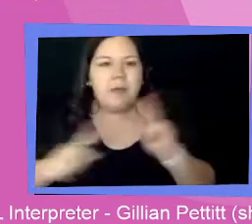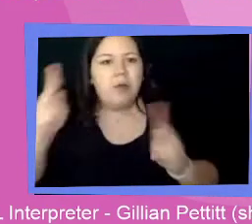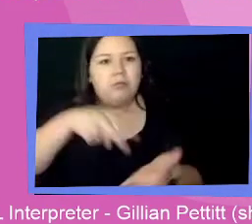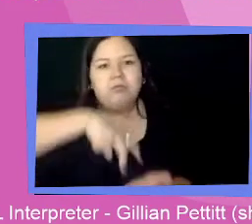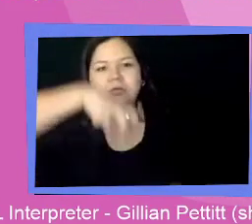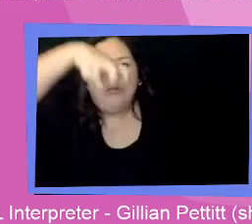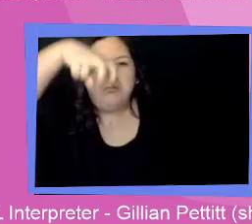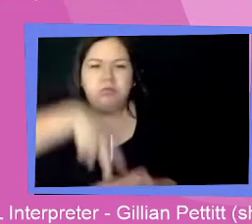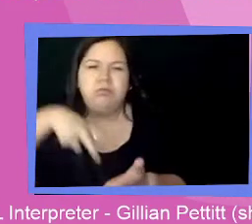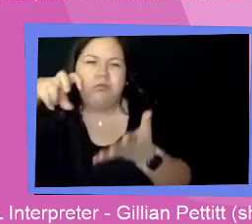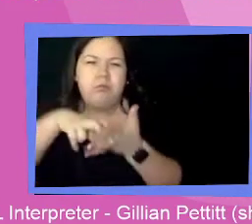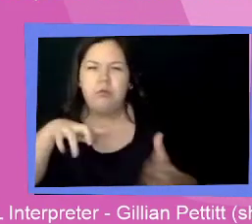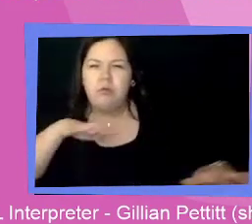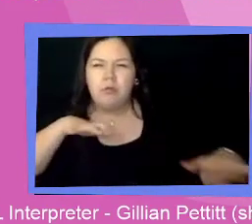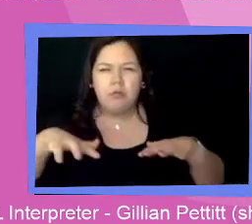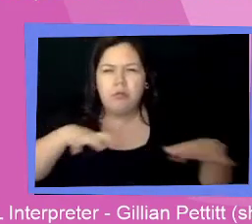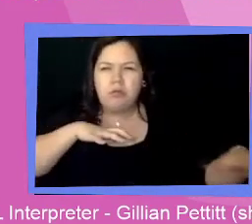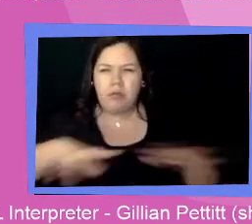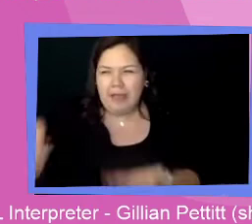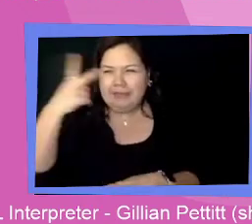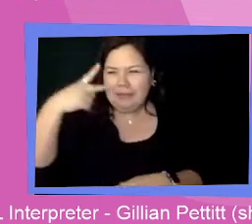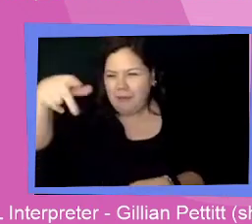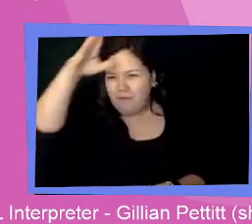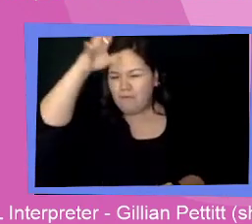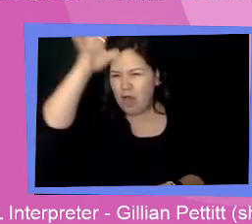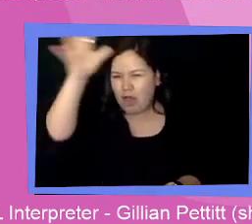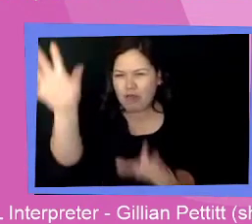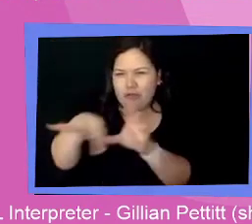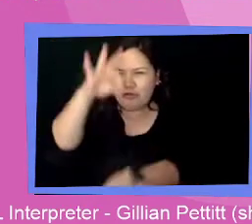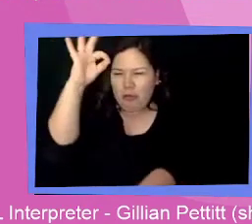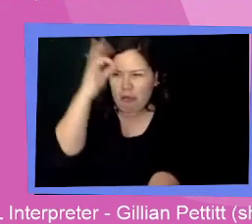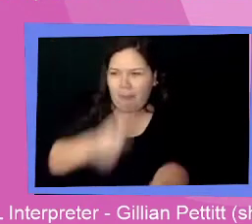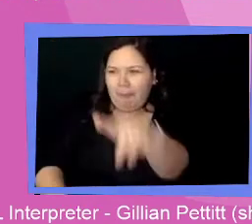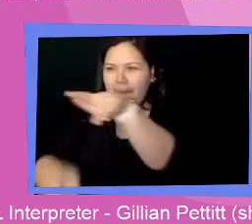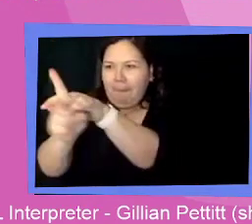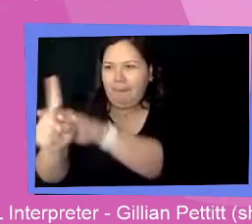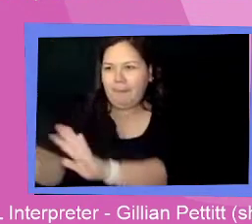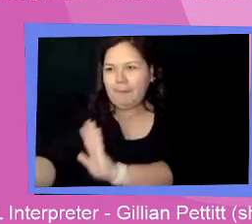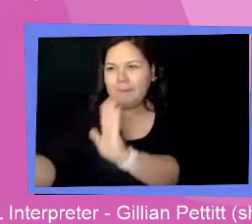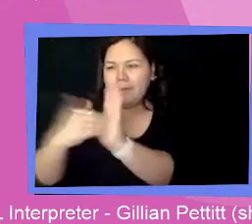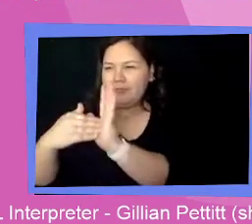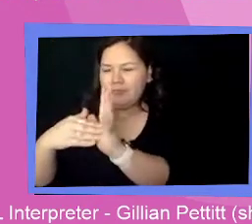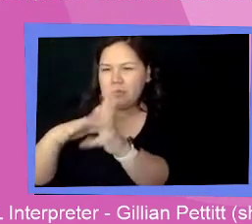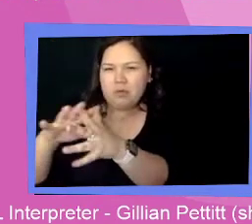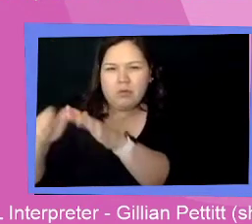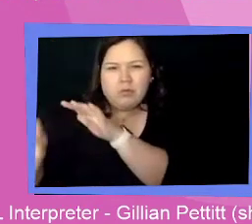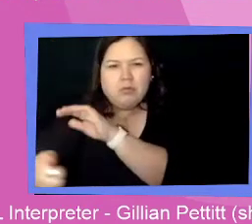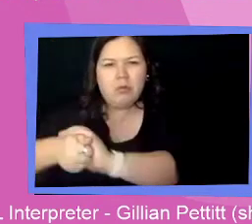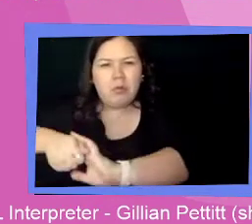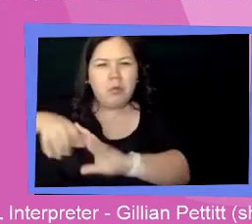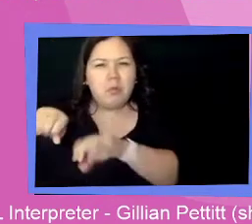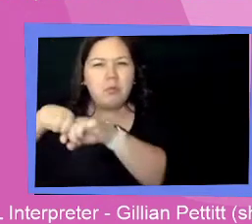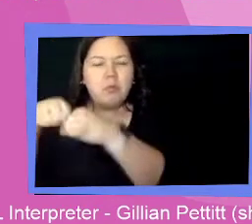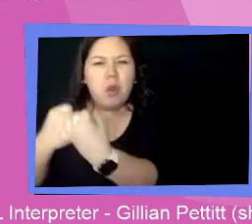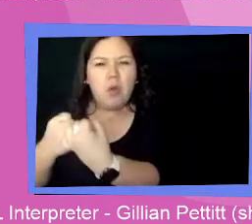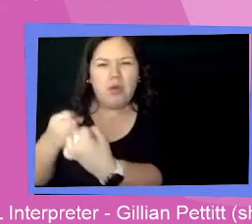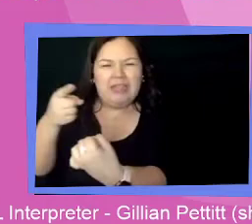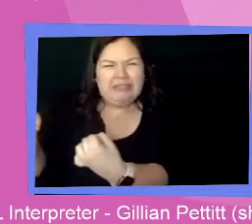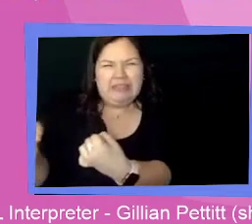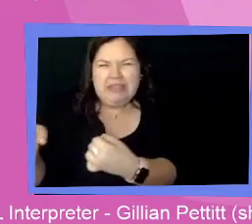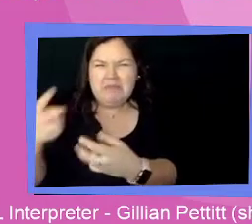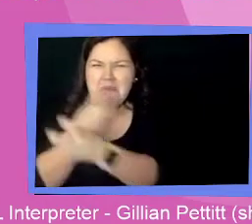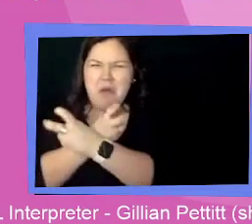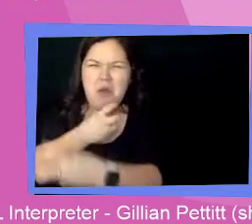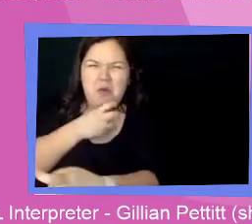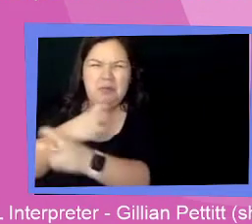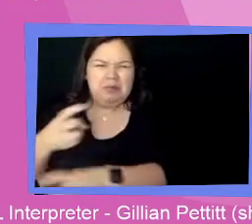father's ghost reappears under the spotlight, shattered, broken, his tibia rocketed through the muscle